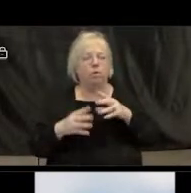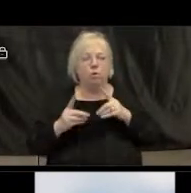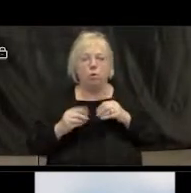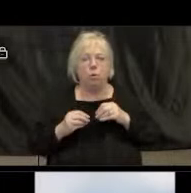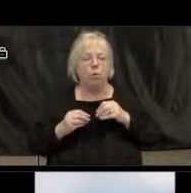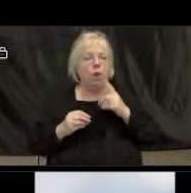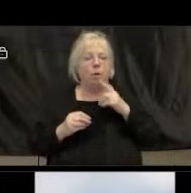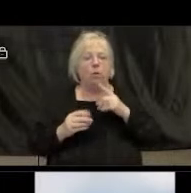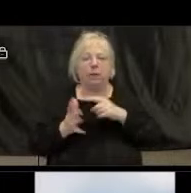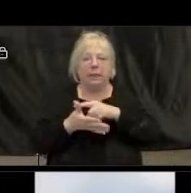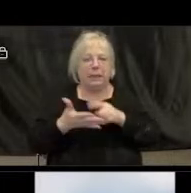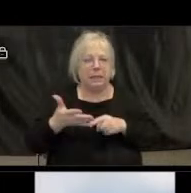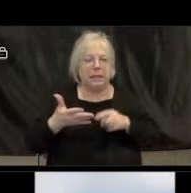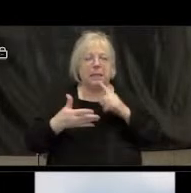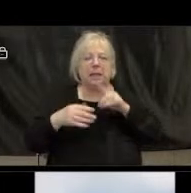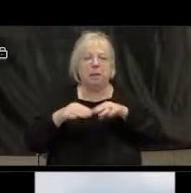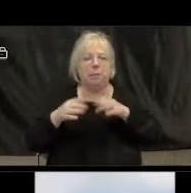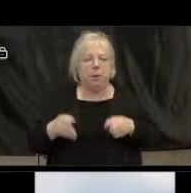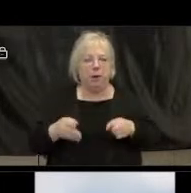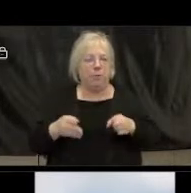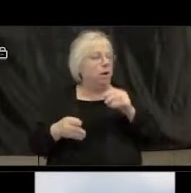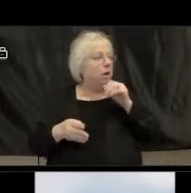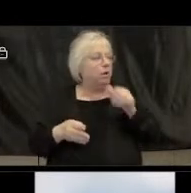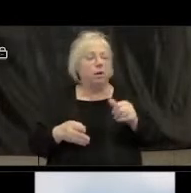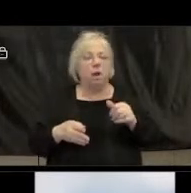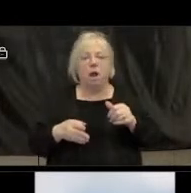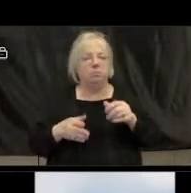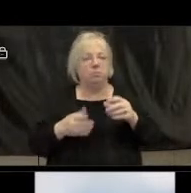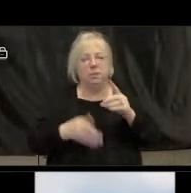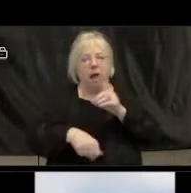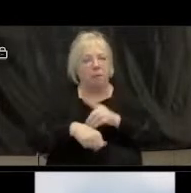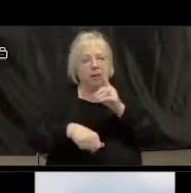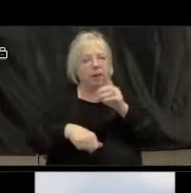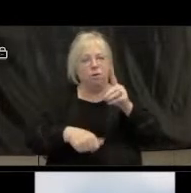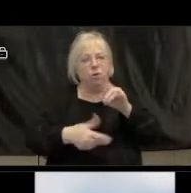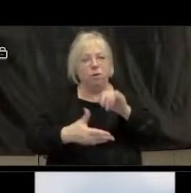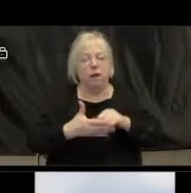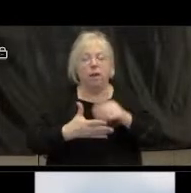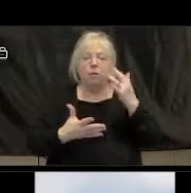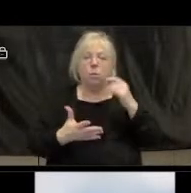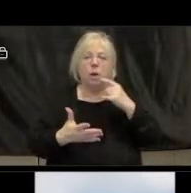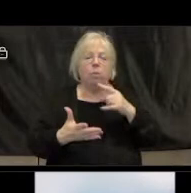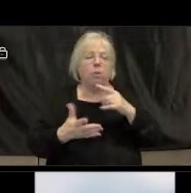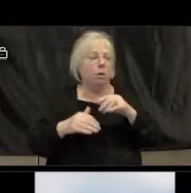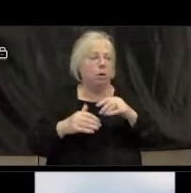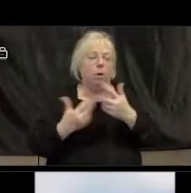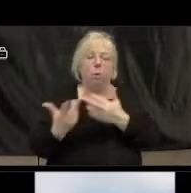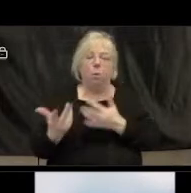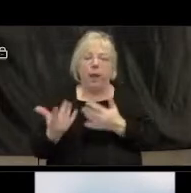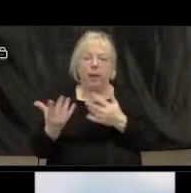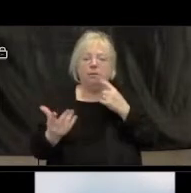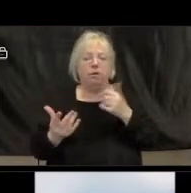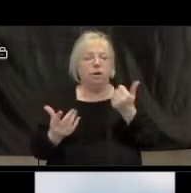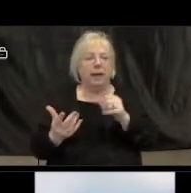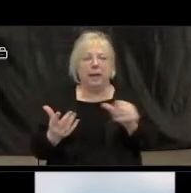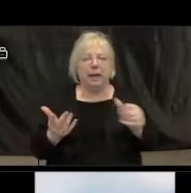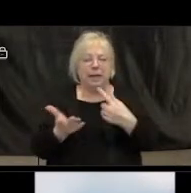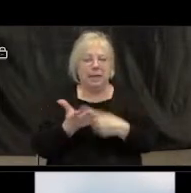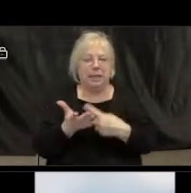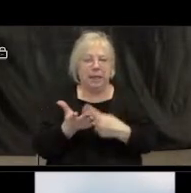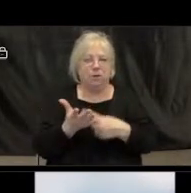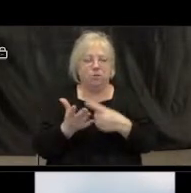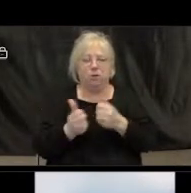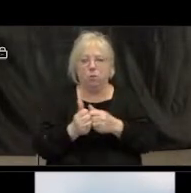not obligated to do that under duress to obtain any of that. That's why we're holding off on any conversations with the commissioners right